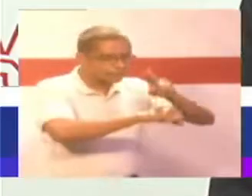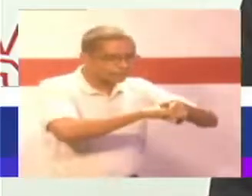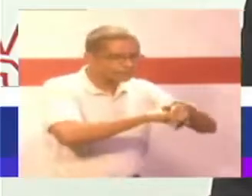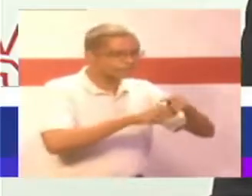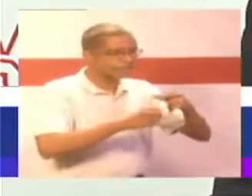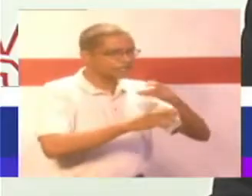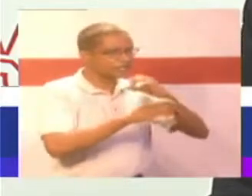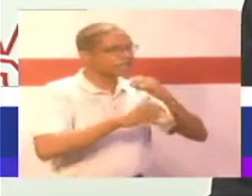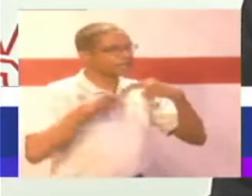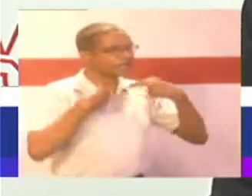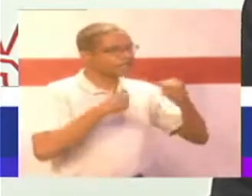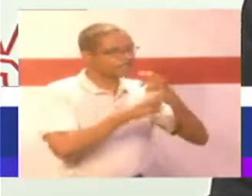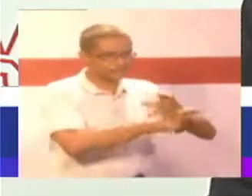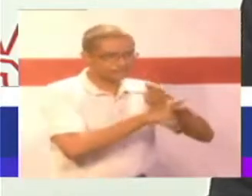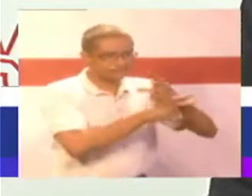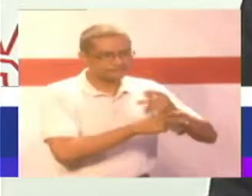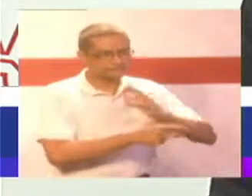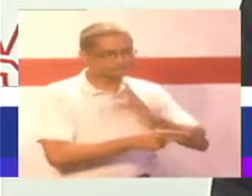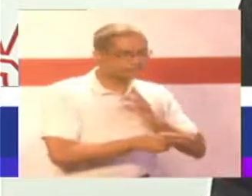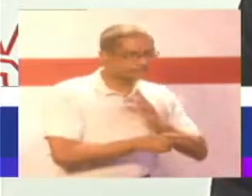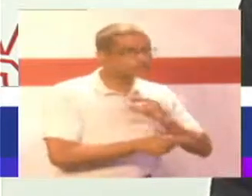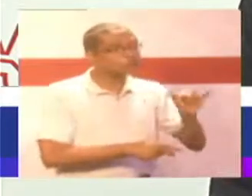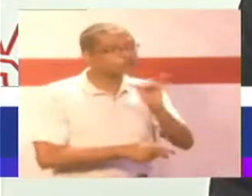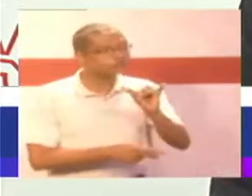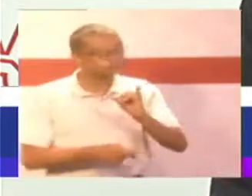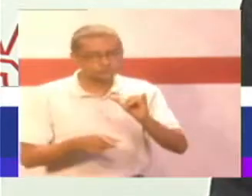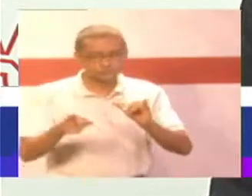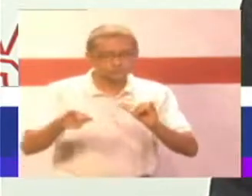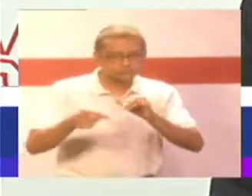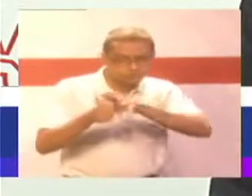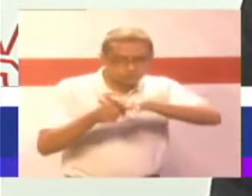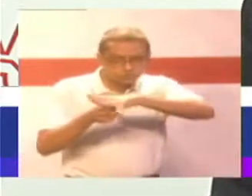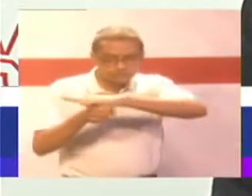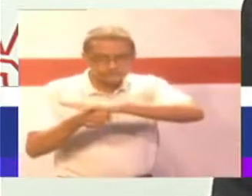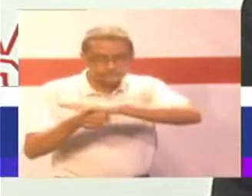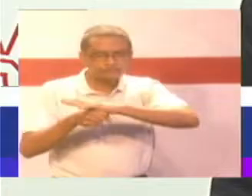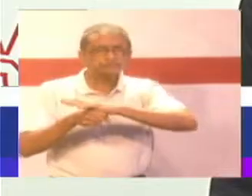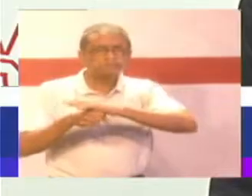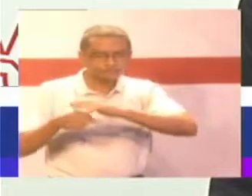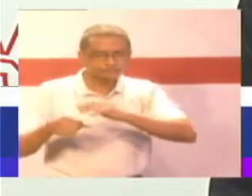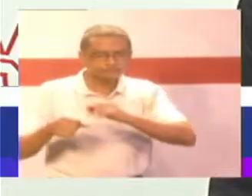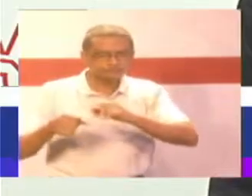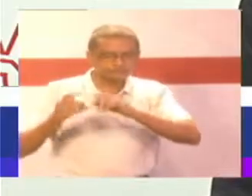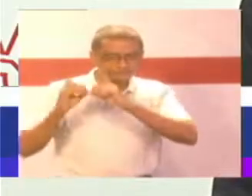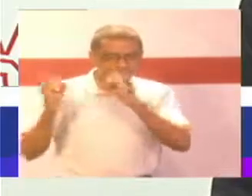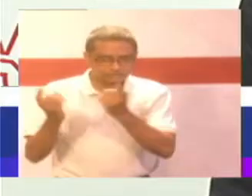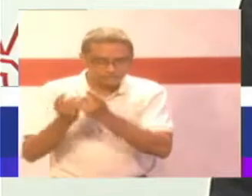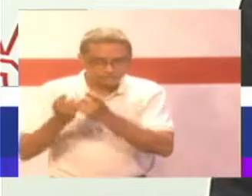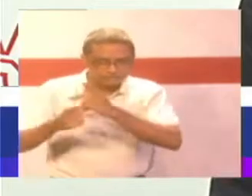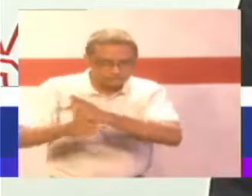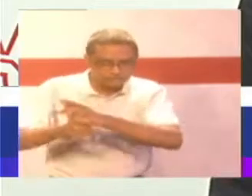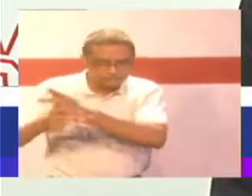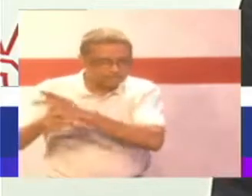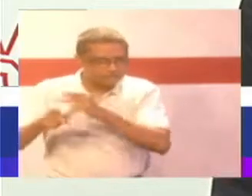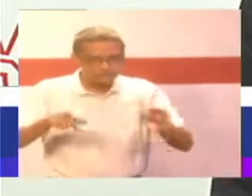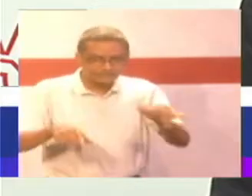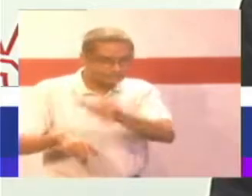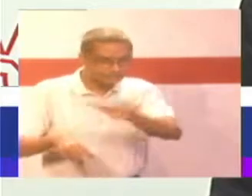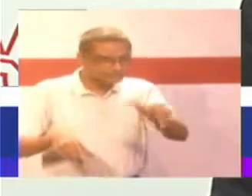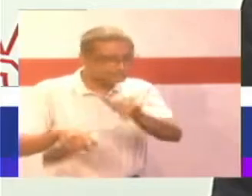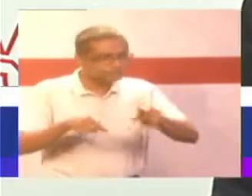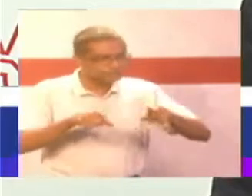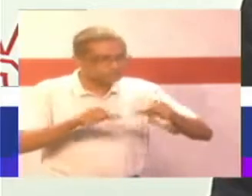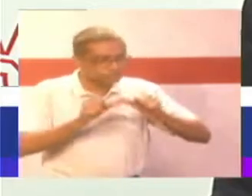system. So with that in mind, if resources are being expended, the Honourable Minister and the